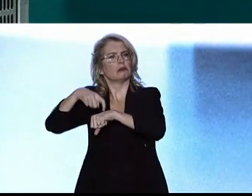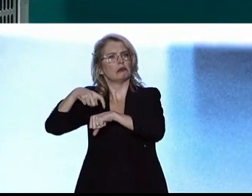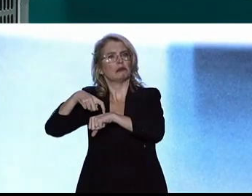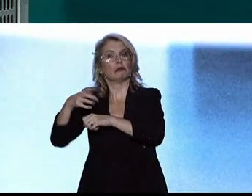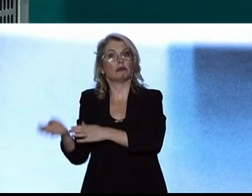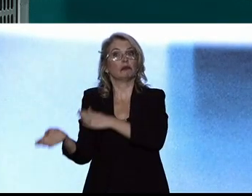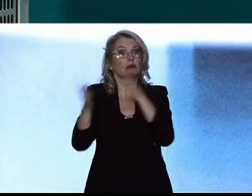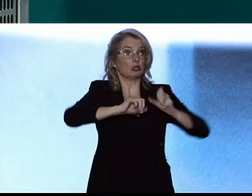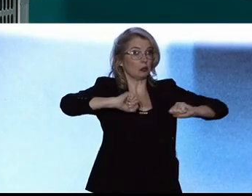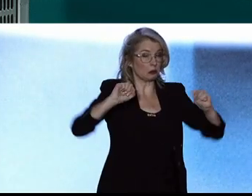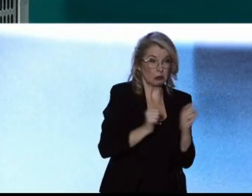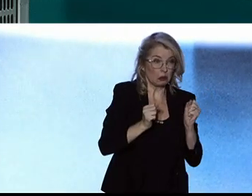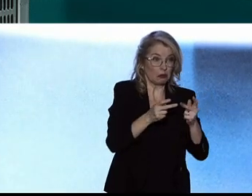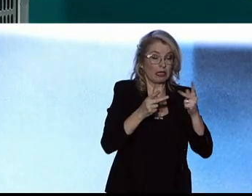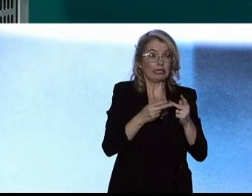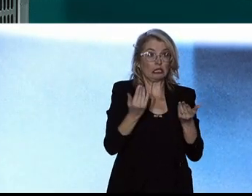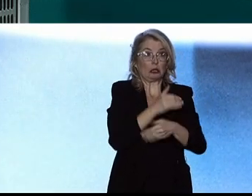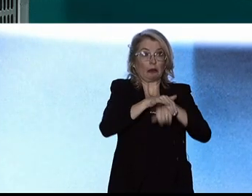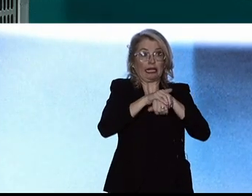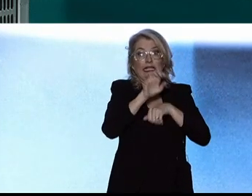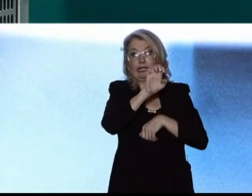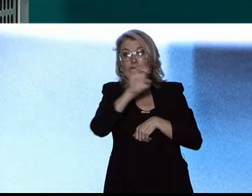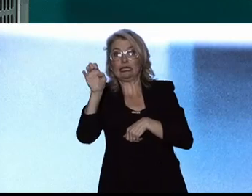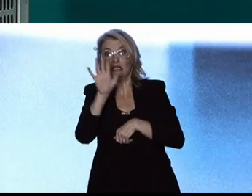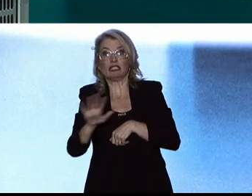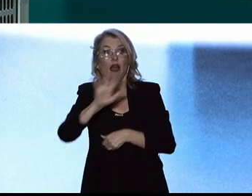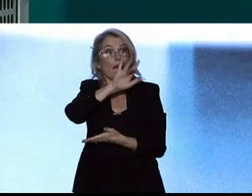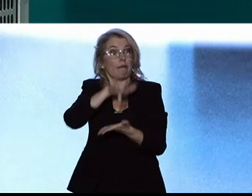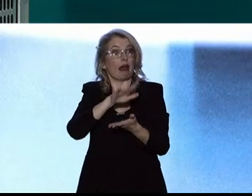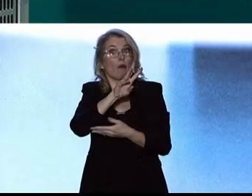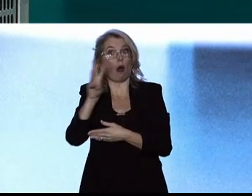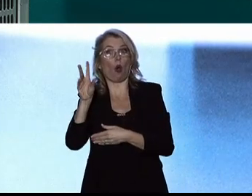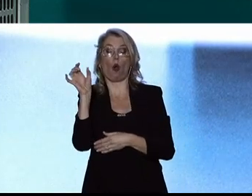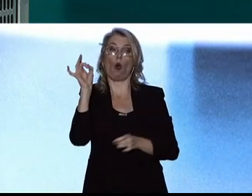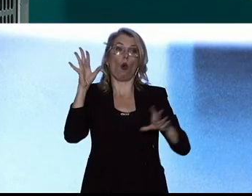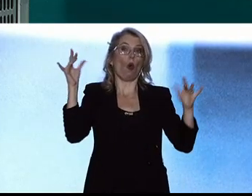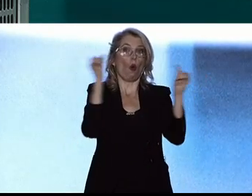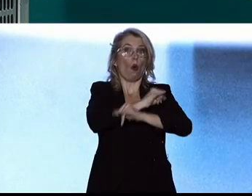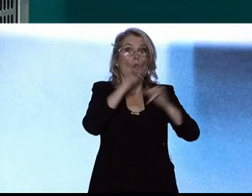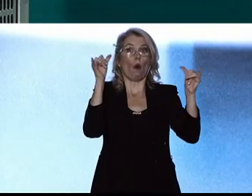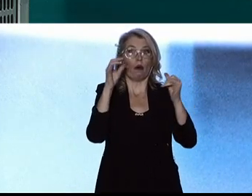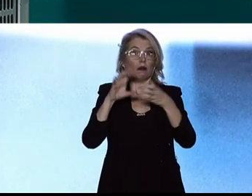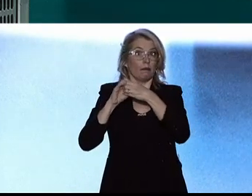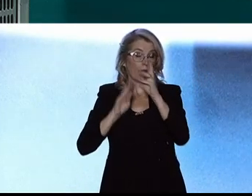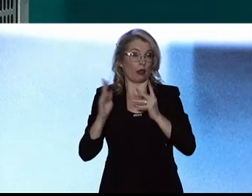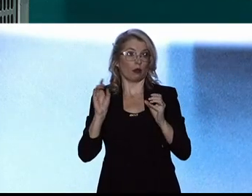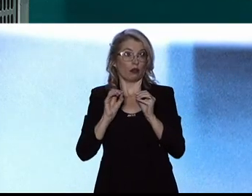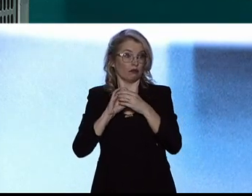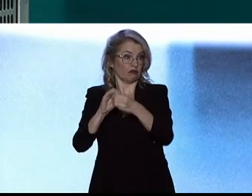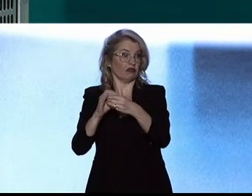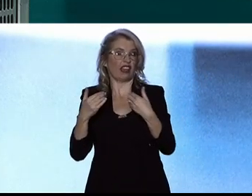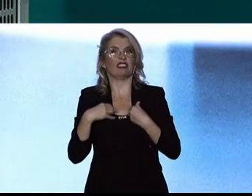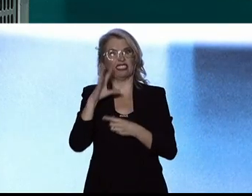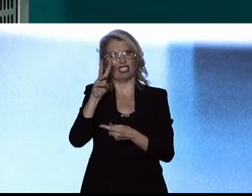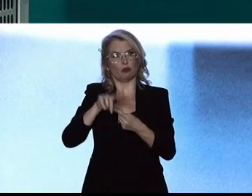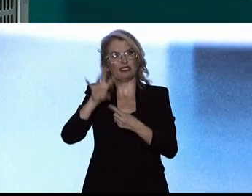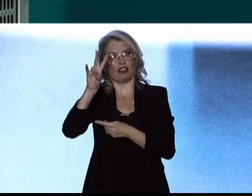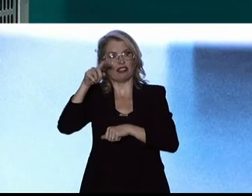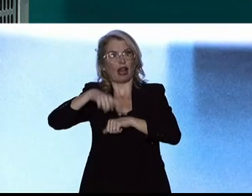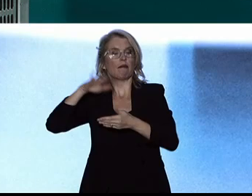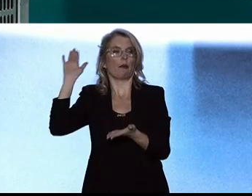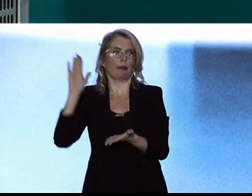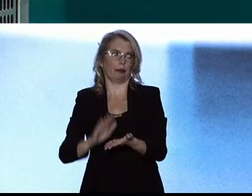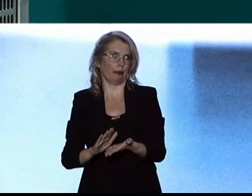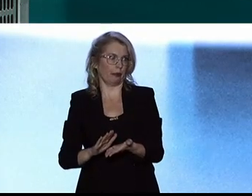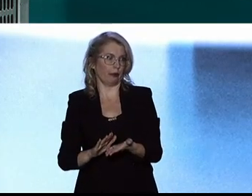colder places like New England and the upper Midwest, we see ownership rates 6 to 7 times lower. And